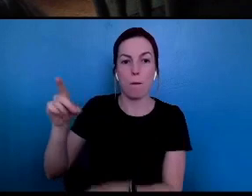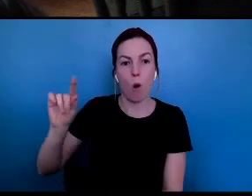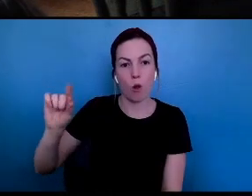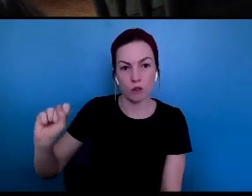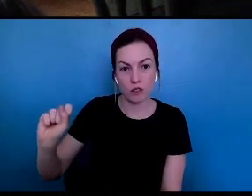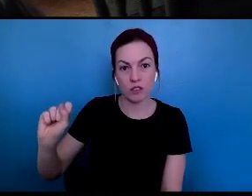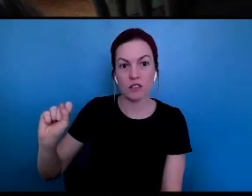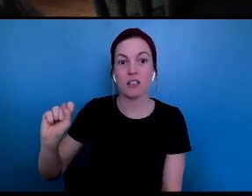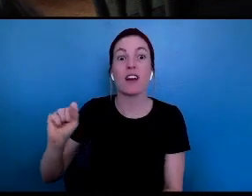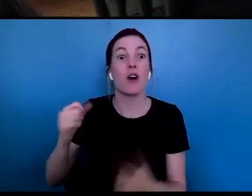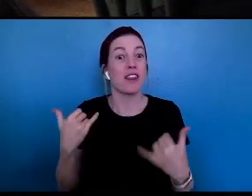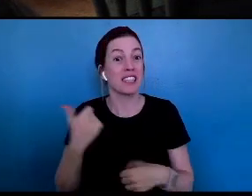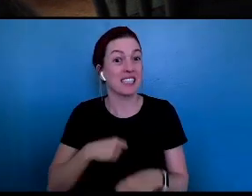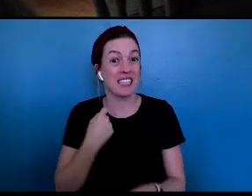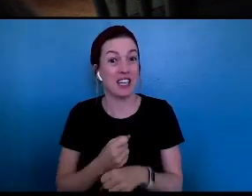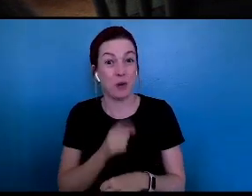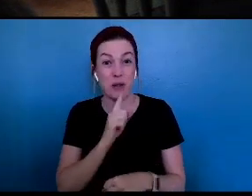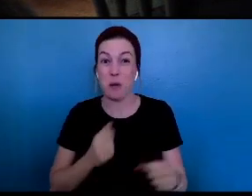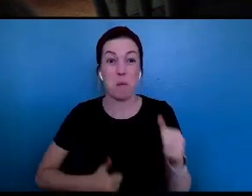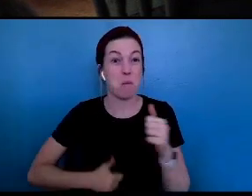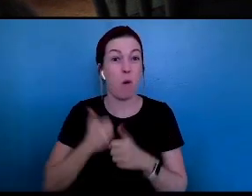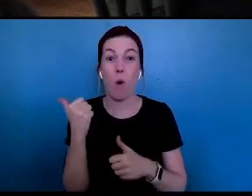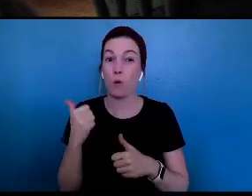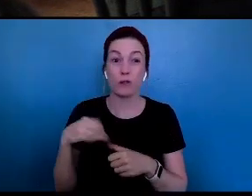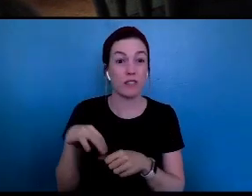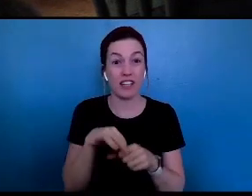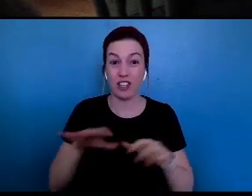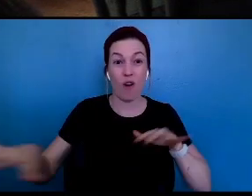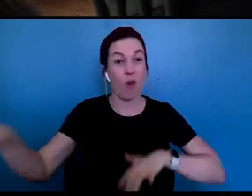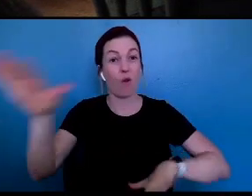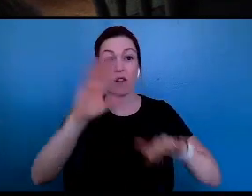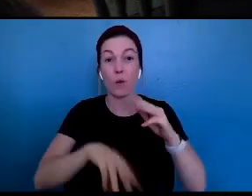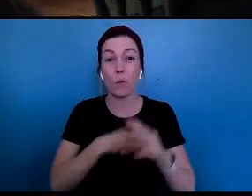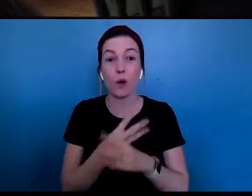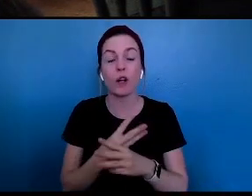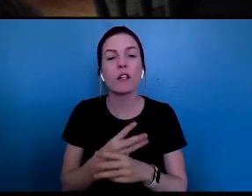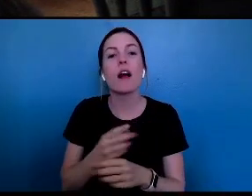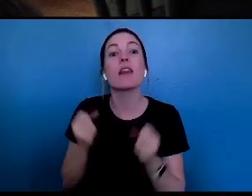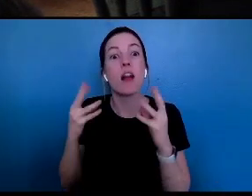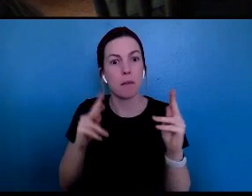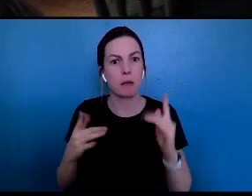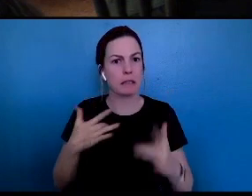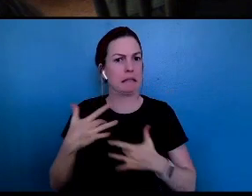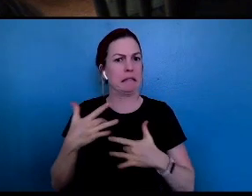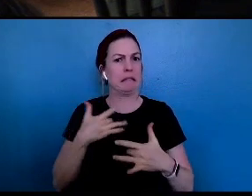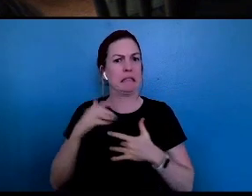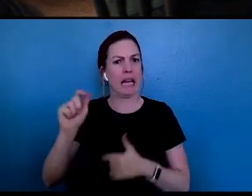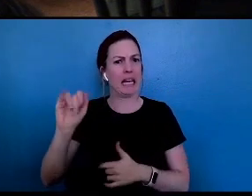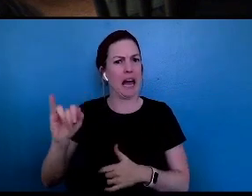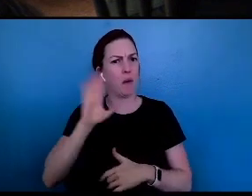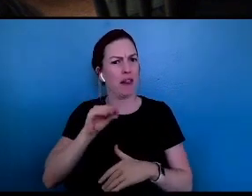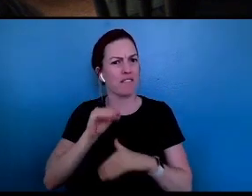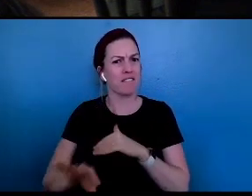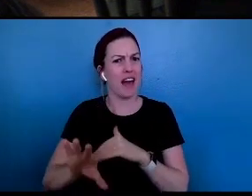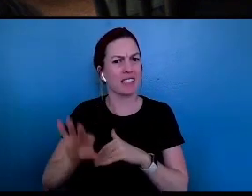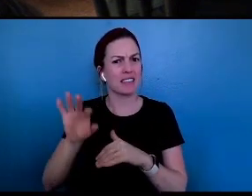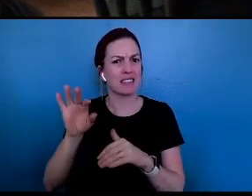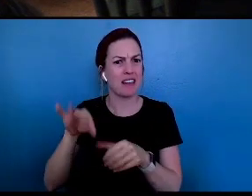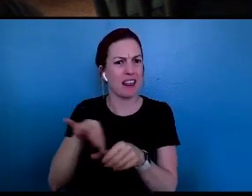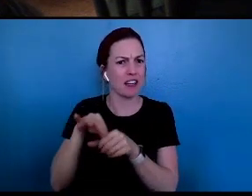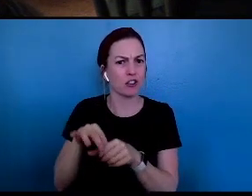other year in history. And there is obviously a lot of concern about the role of AI in elections. Has there been